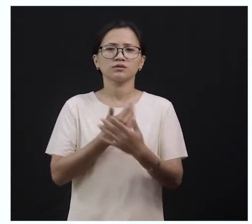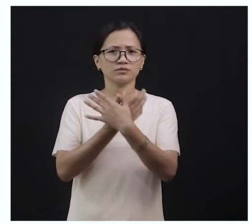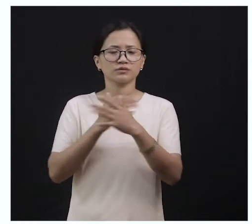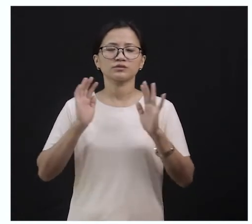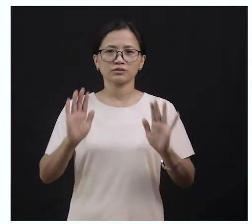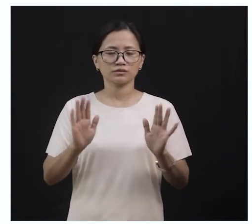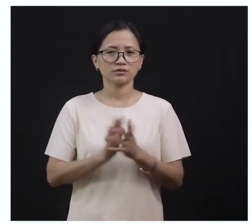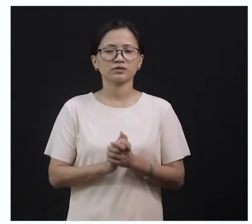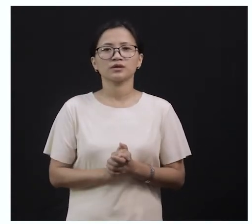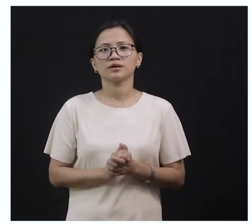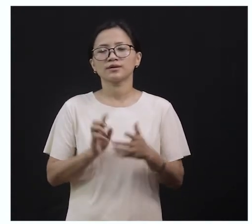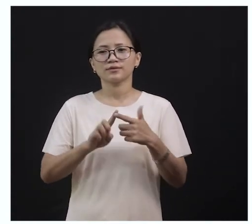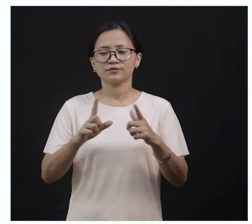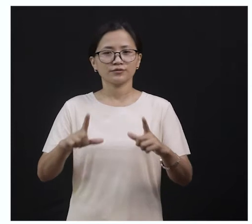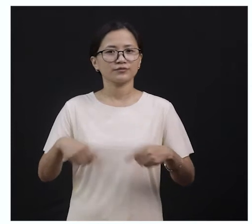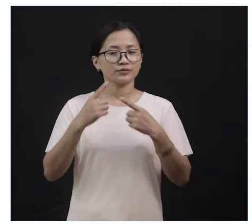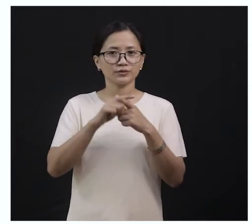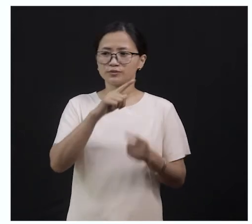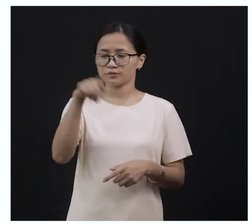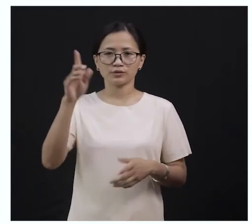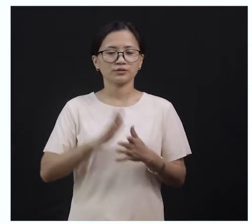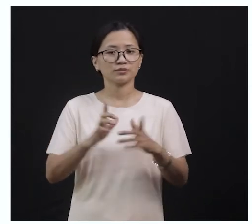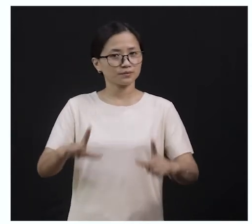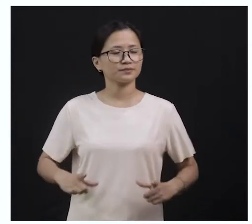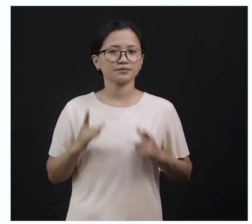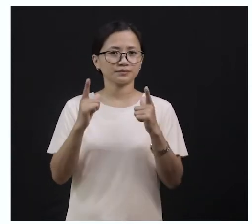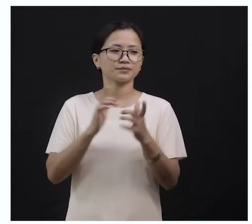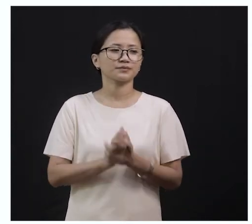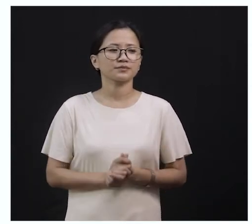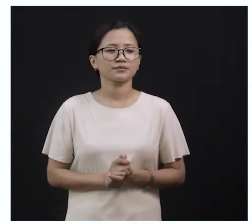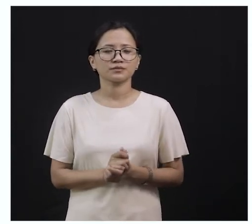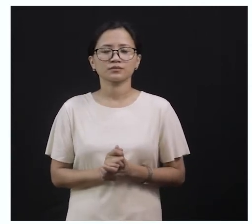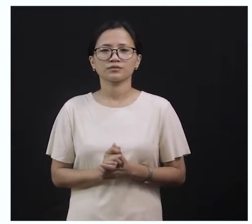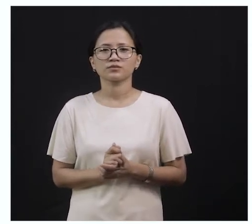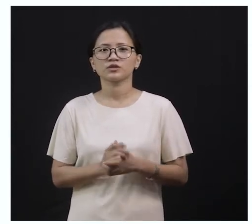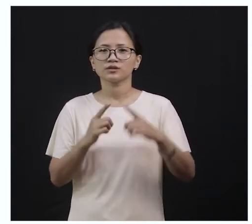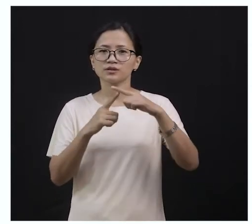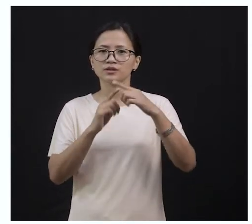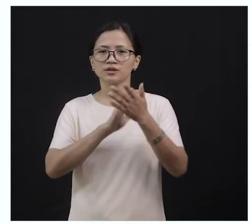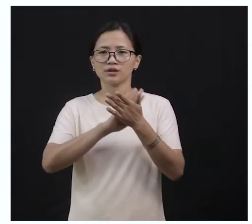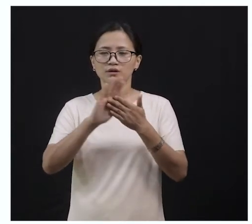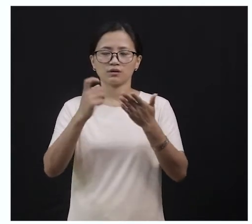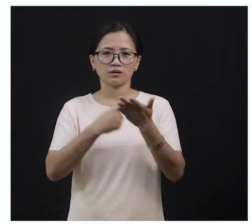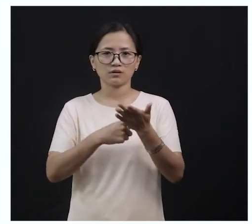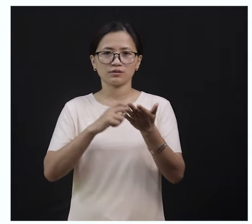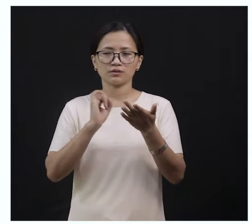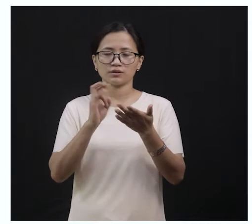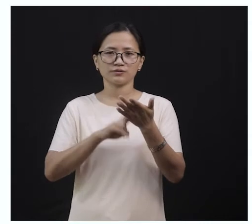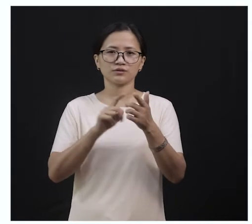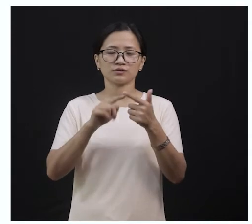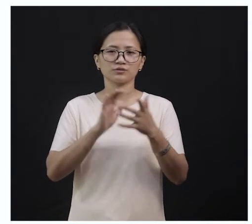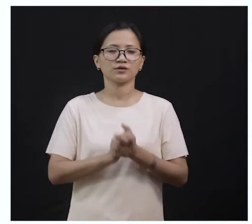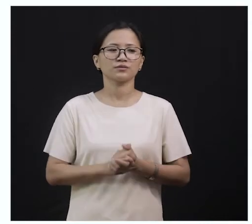also entitled to live, okay? Entitled. Now next is thrive.